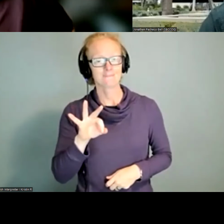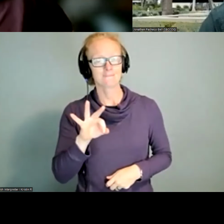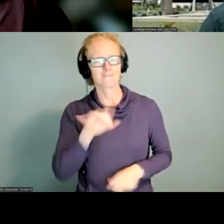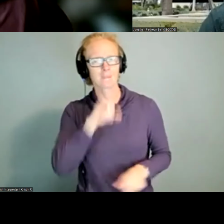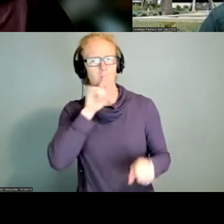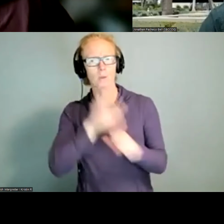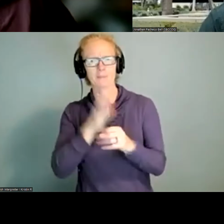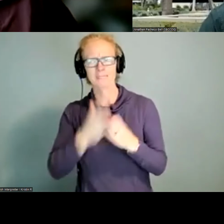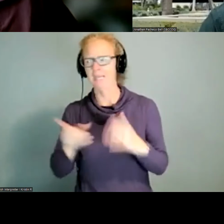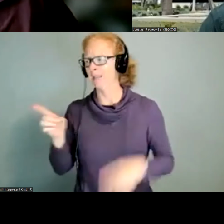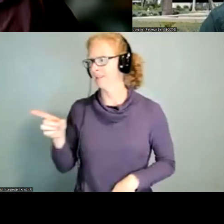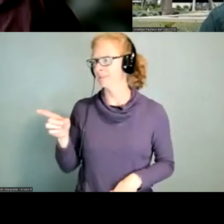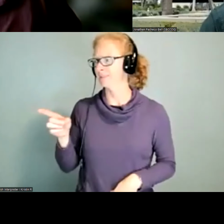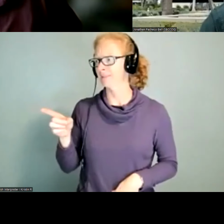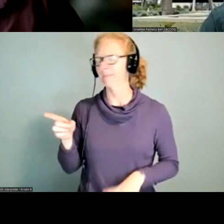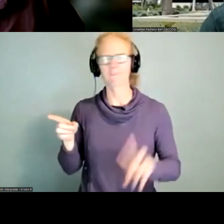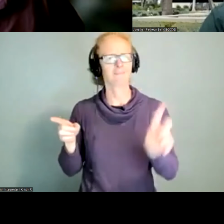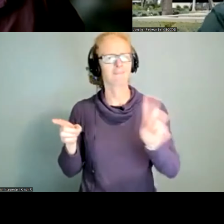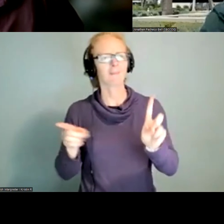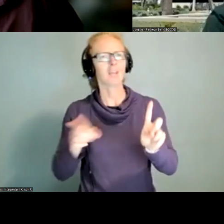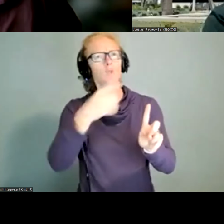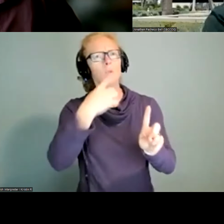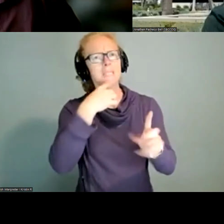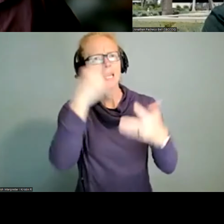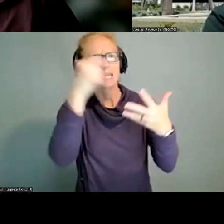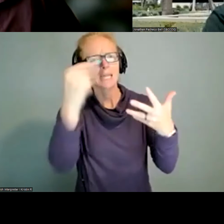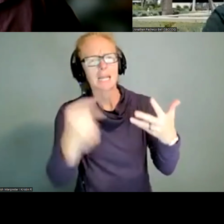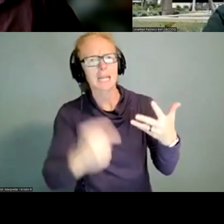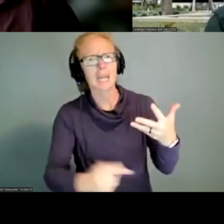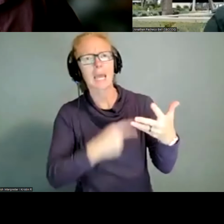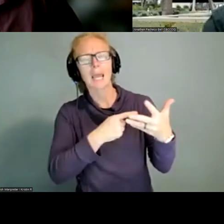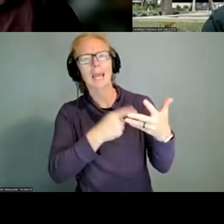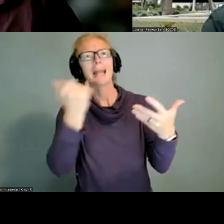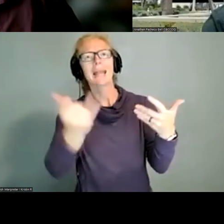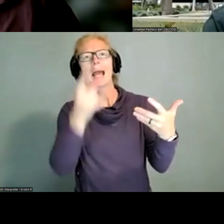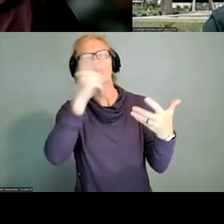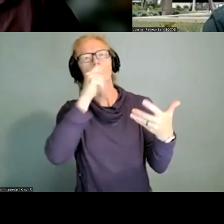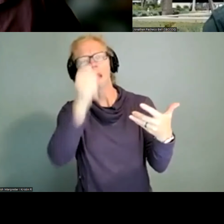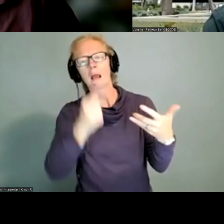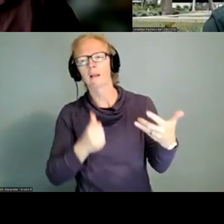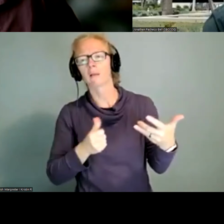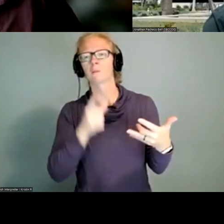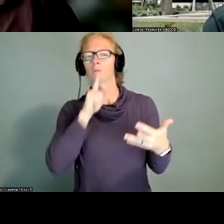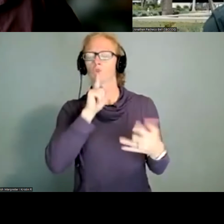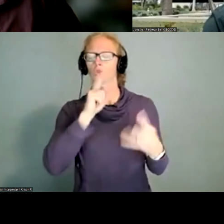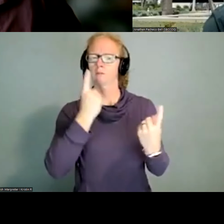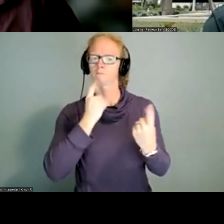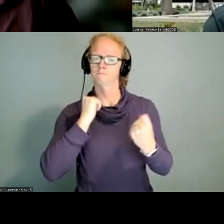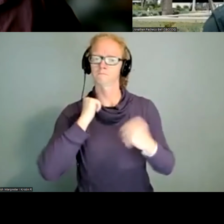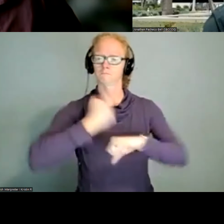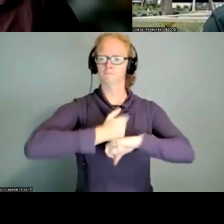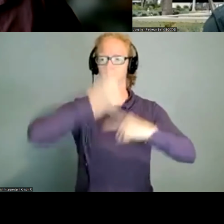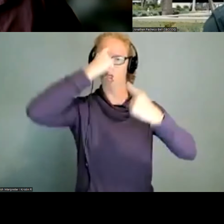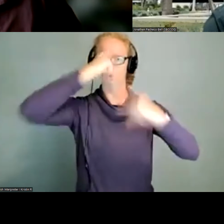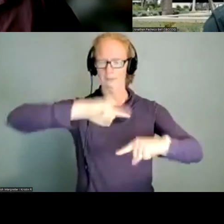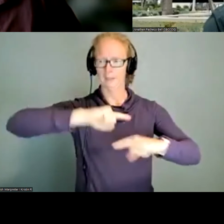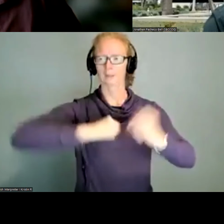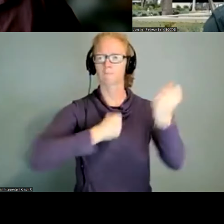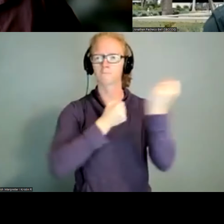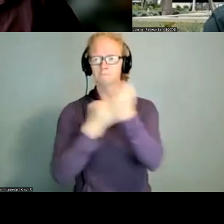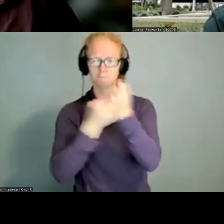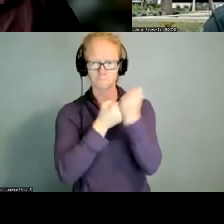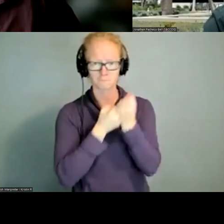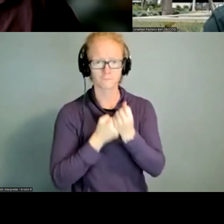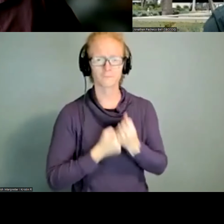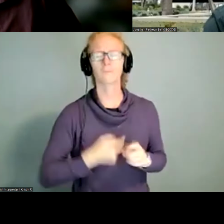on certain things or whatnot. You have that agreement in place so cities can follow up with them. And then also things such